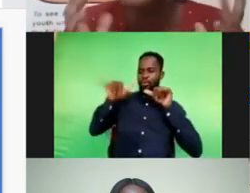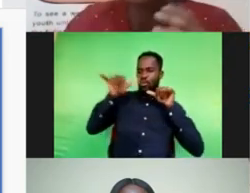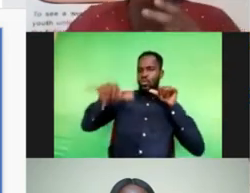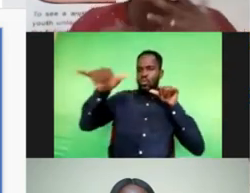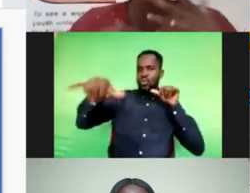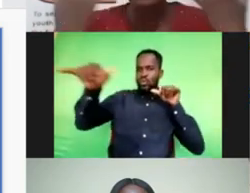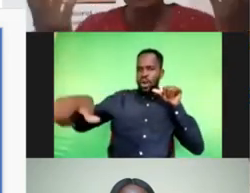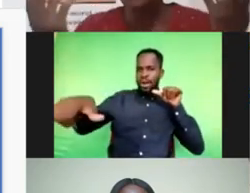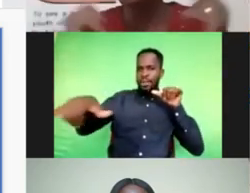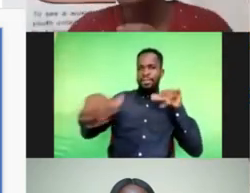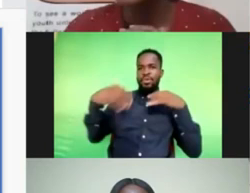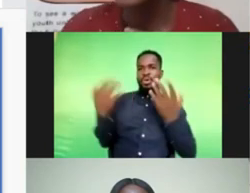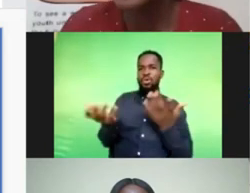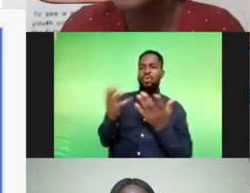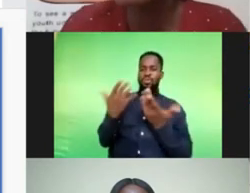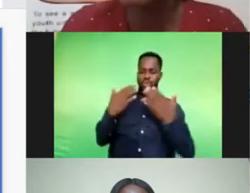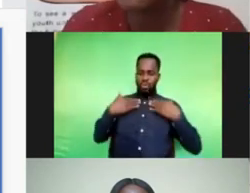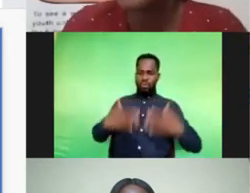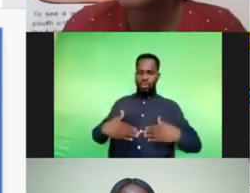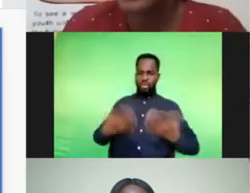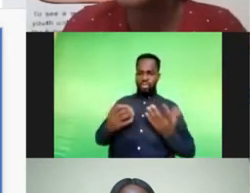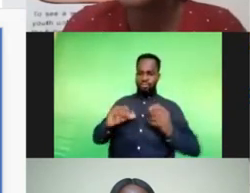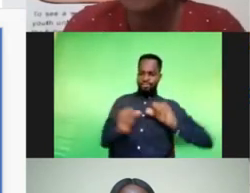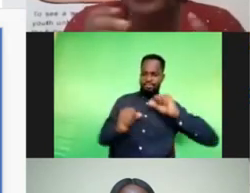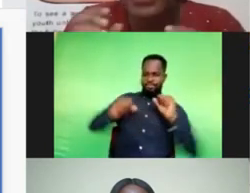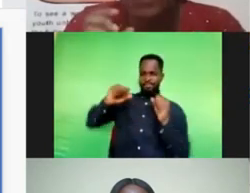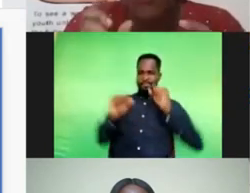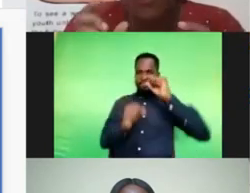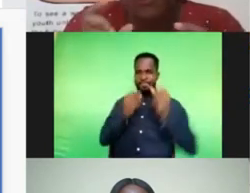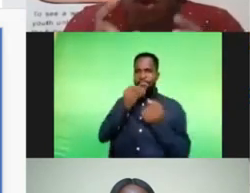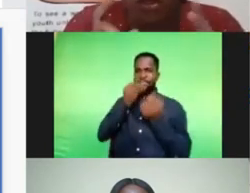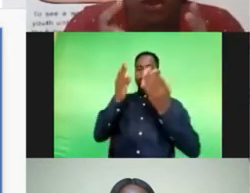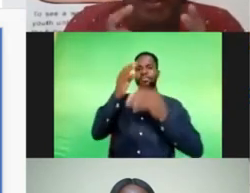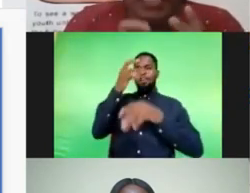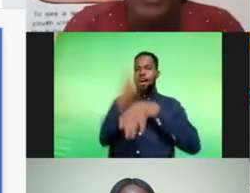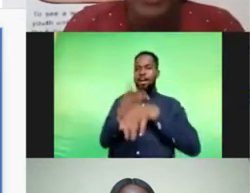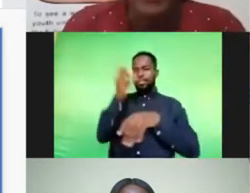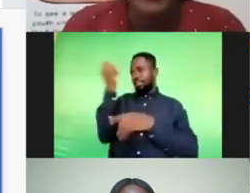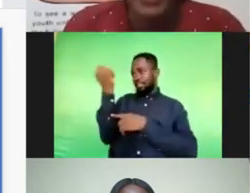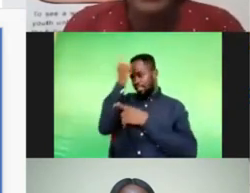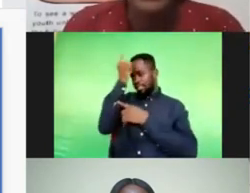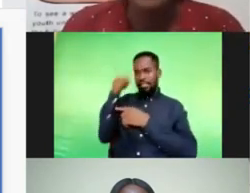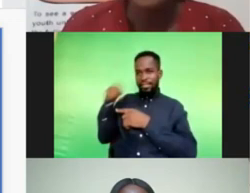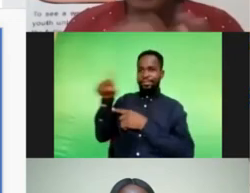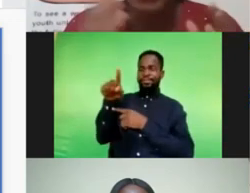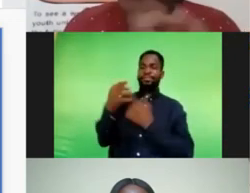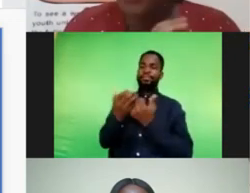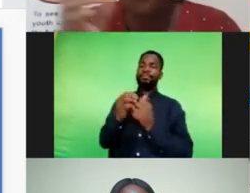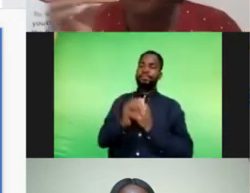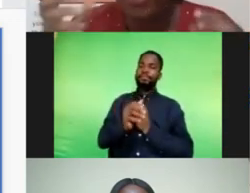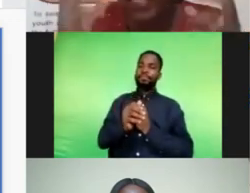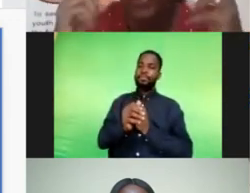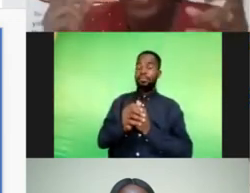to understand body language and the nuances of vocal tones. Yes, so